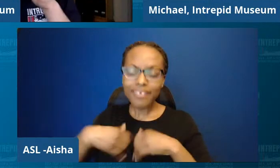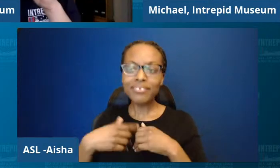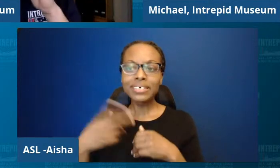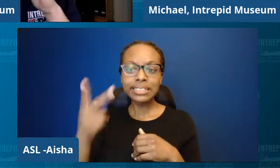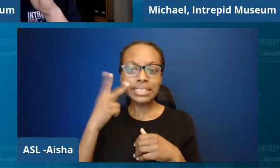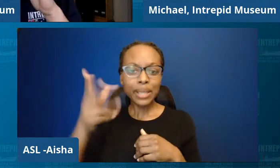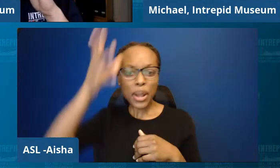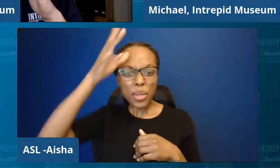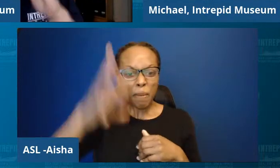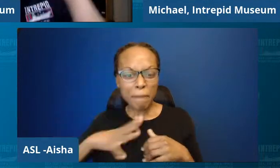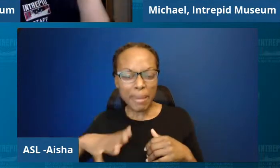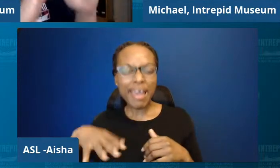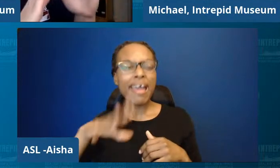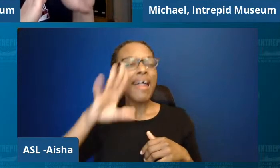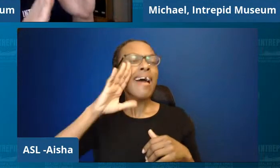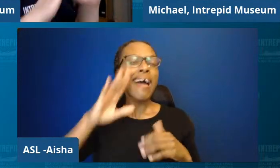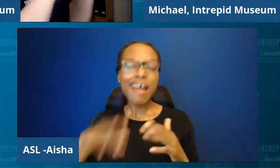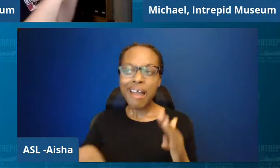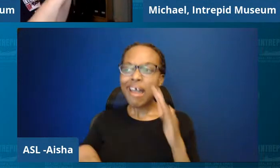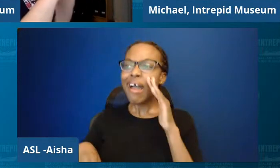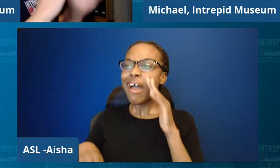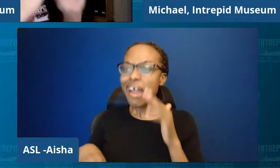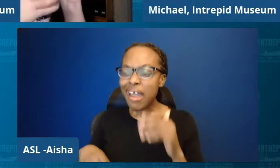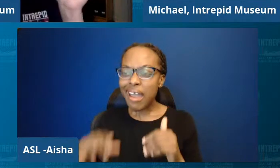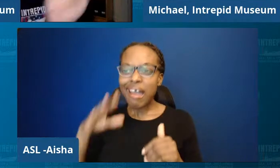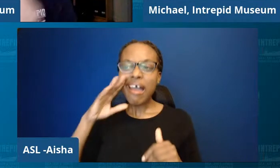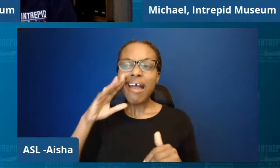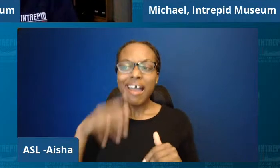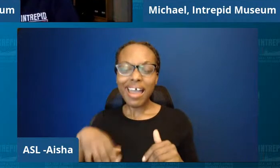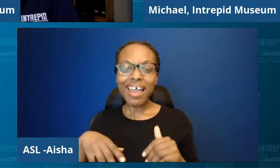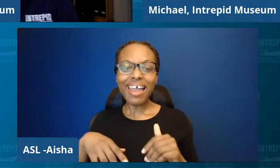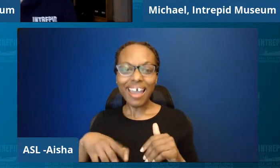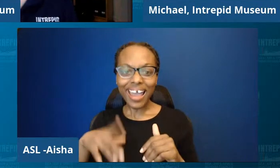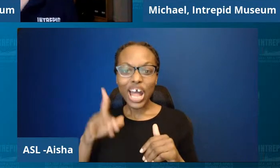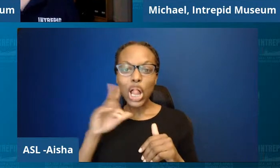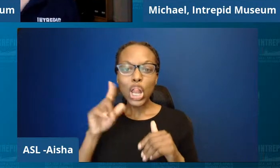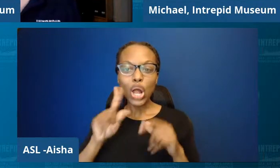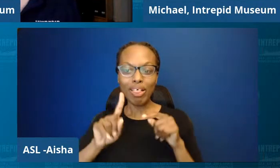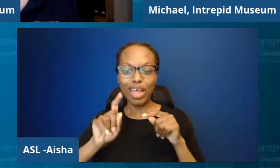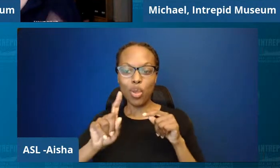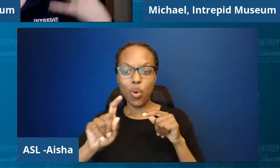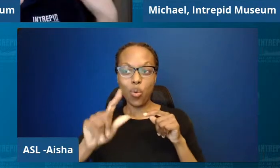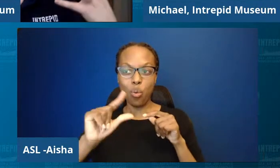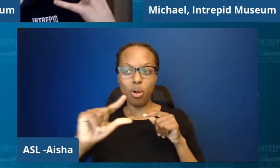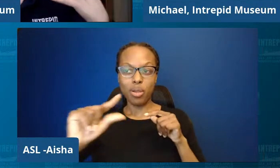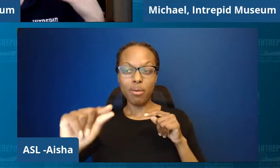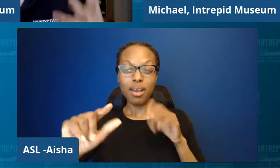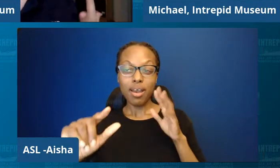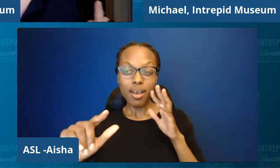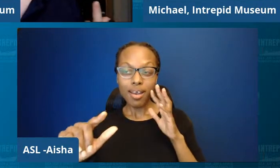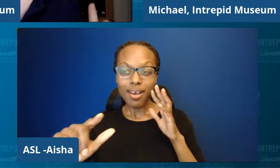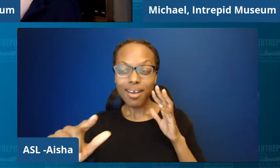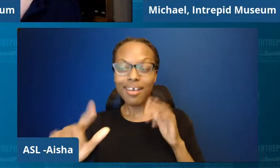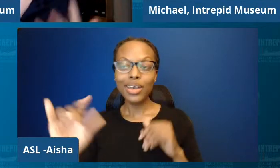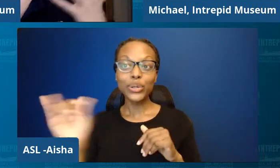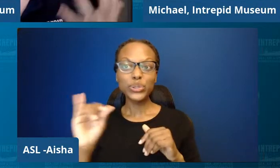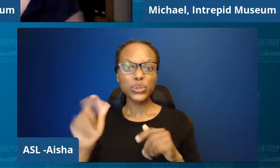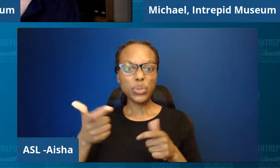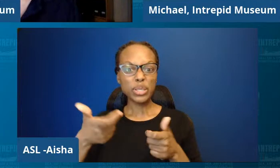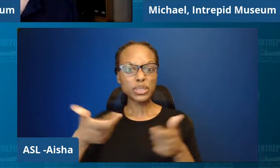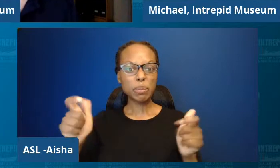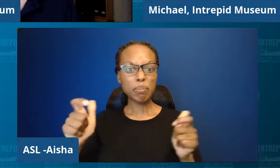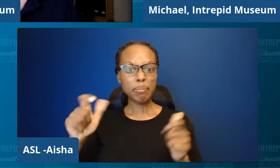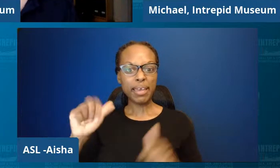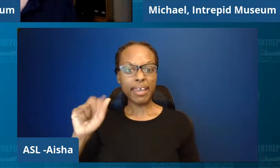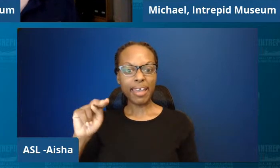and like calling to each other. And then it kind of gets a little more distant. So they're all kind of like calling down the line. And then of course the sounds of those massive anchors and